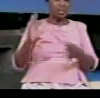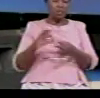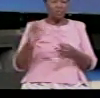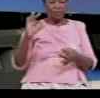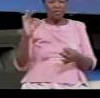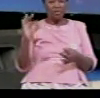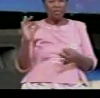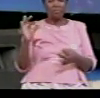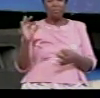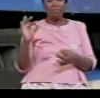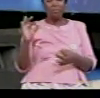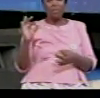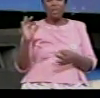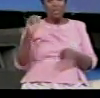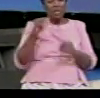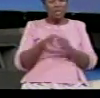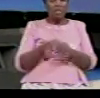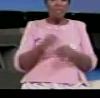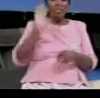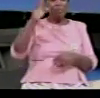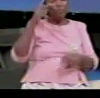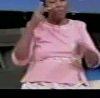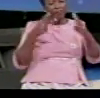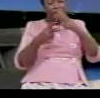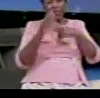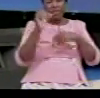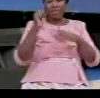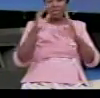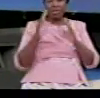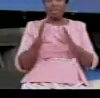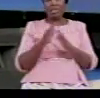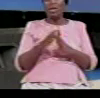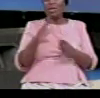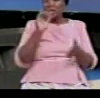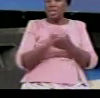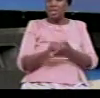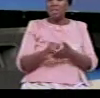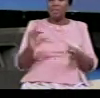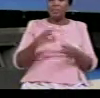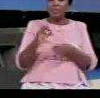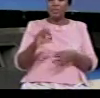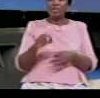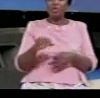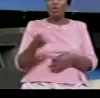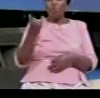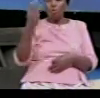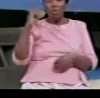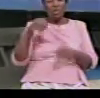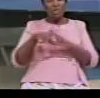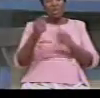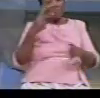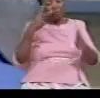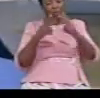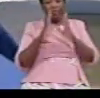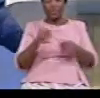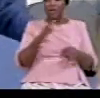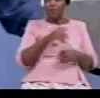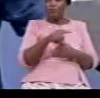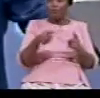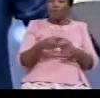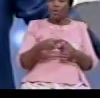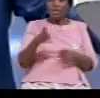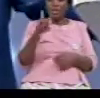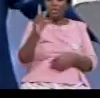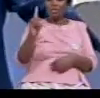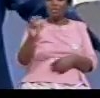spirit in thy prophets. That spirit was in the prophets. When David